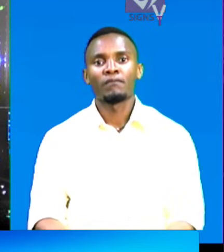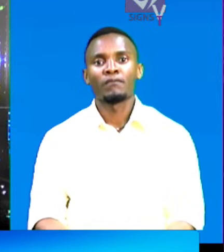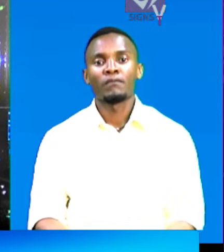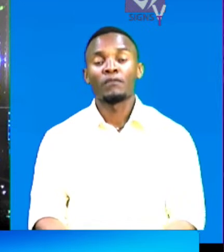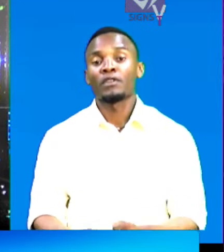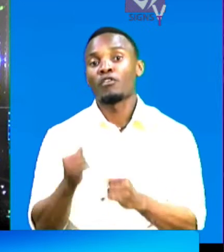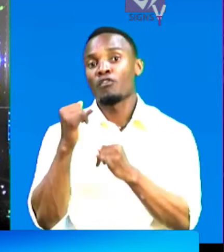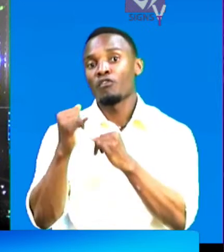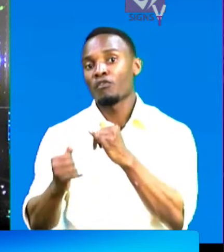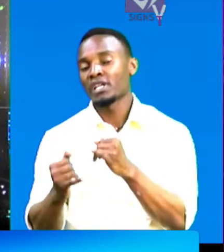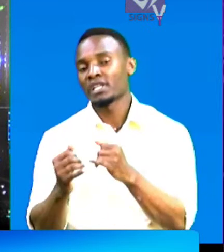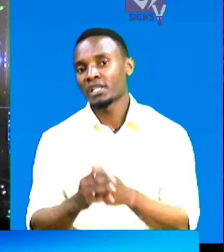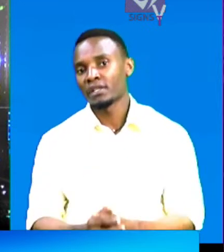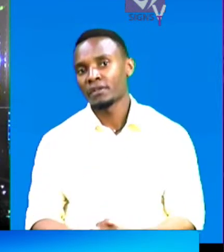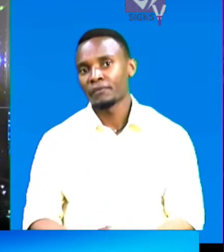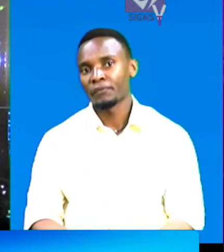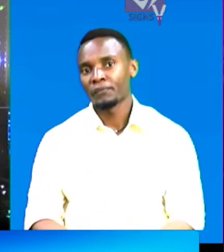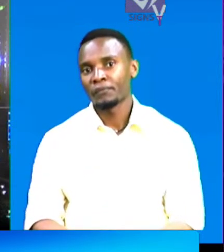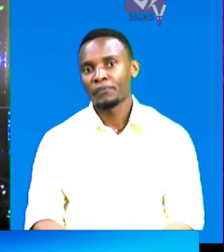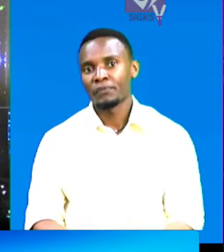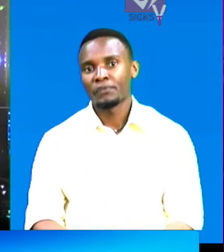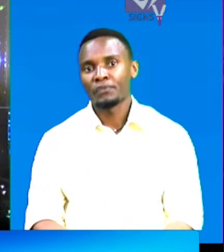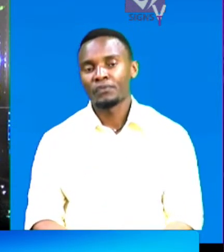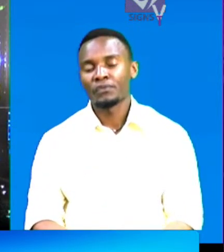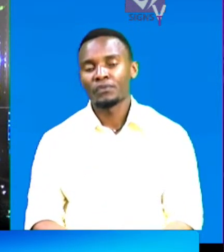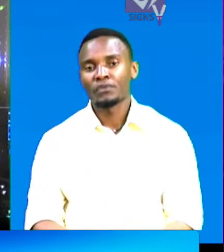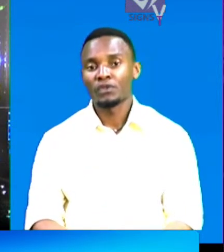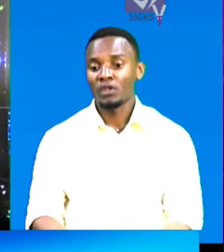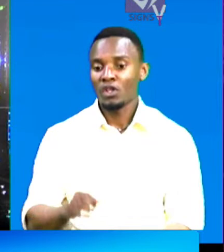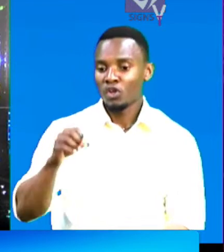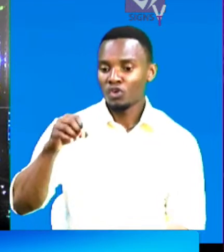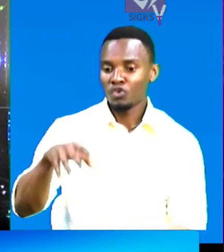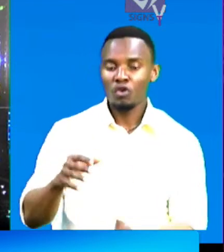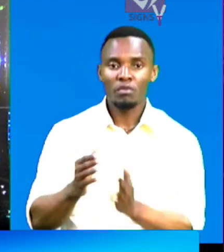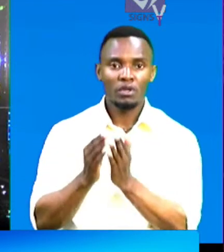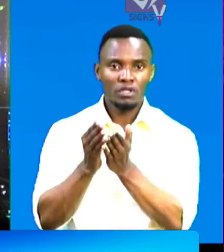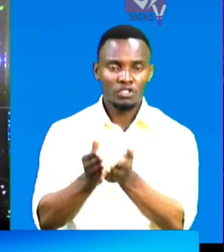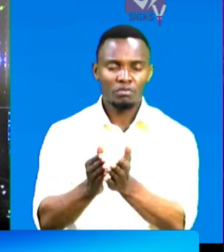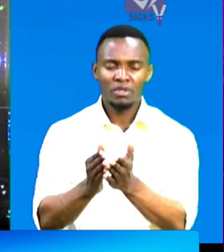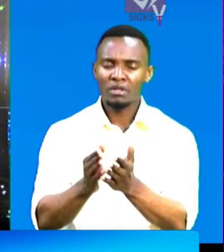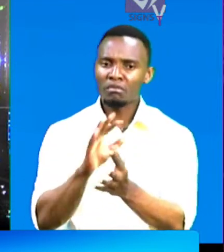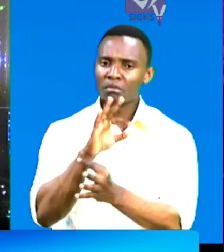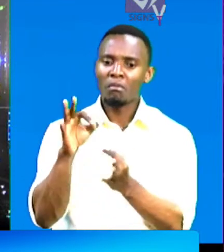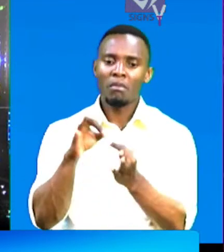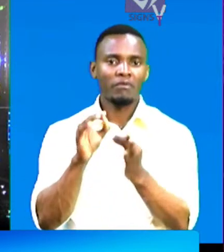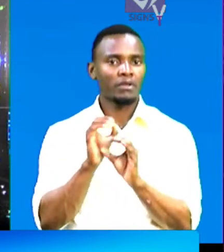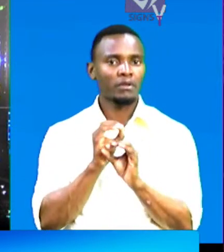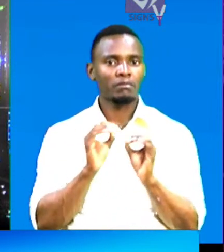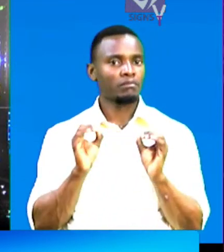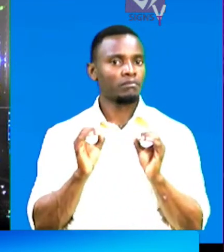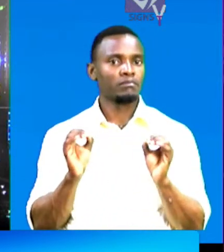conclude? We say that drop shipping is not the perfect business,